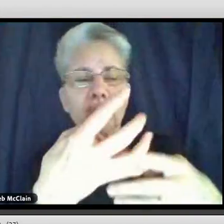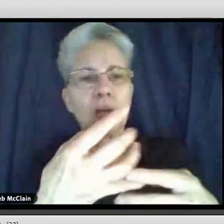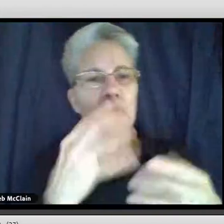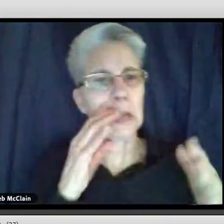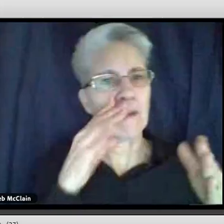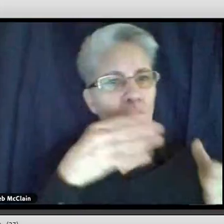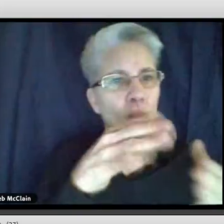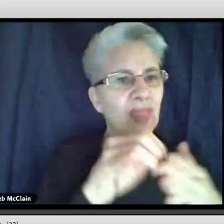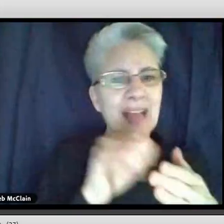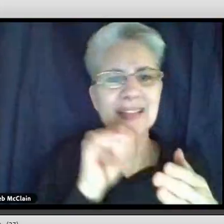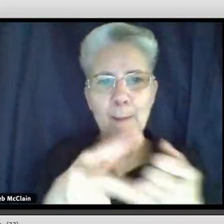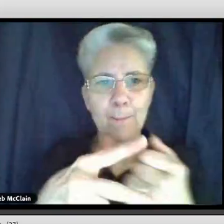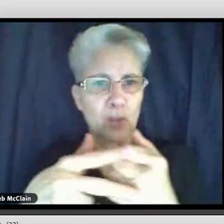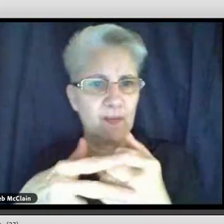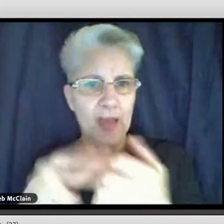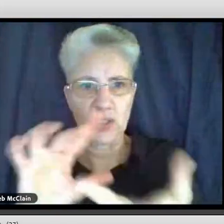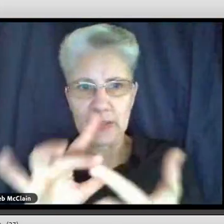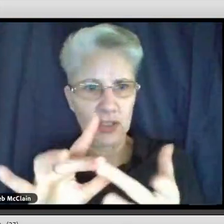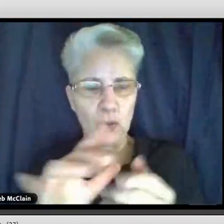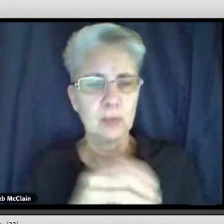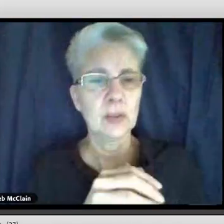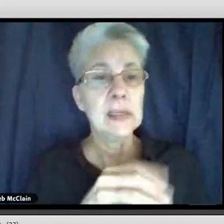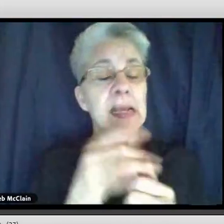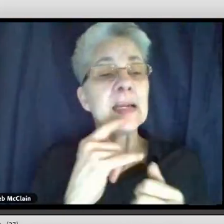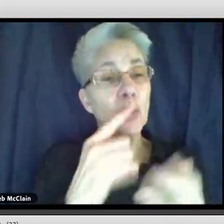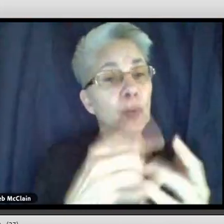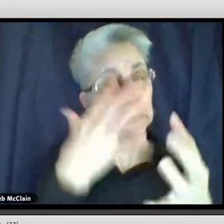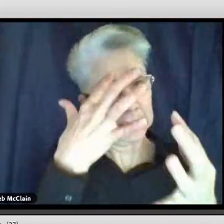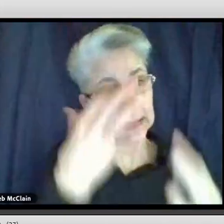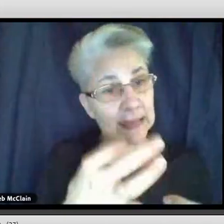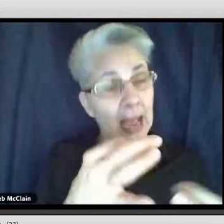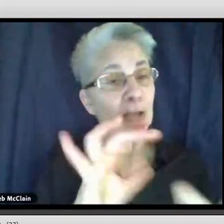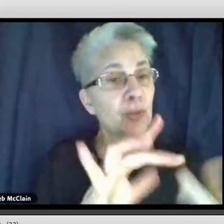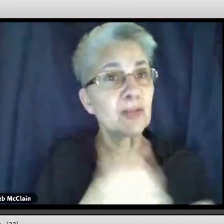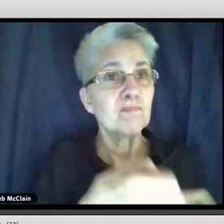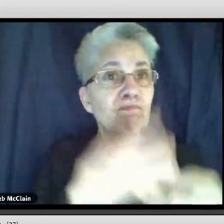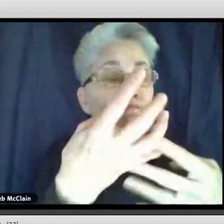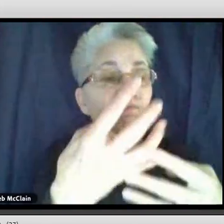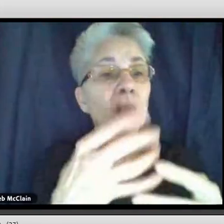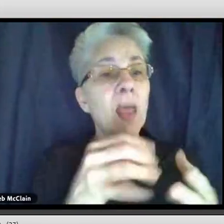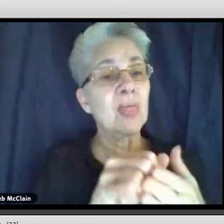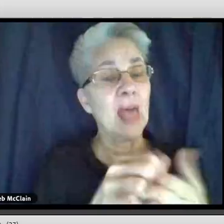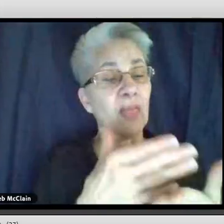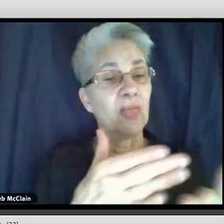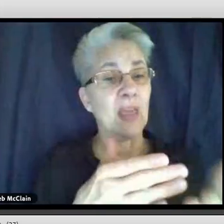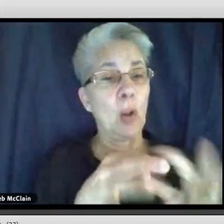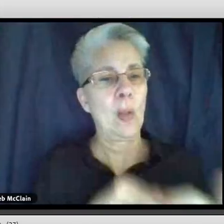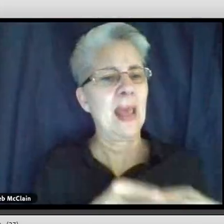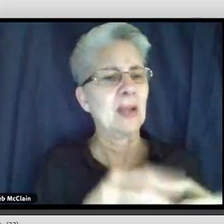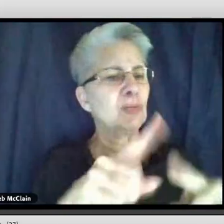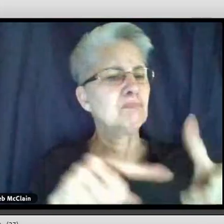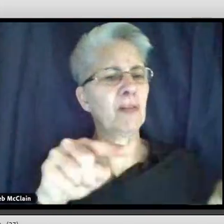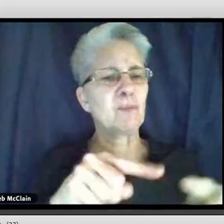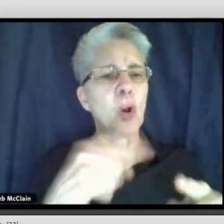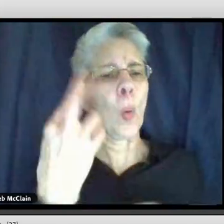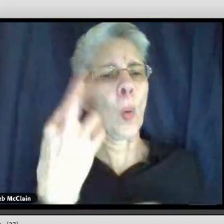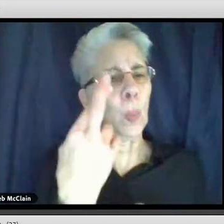digital preservation. Now, you may choose to digitize an item due to lots of different